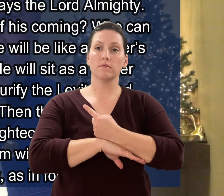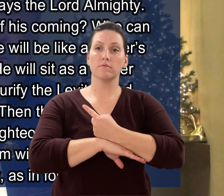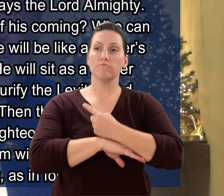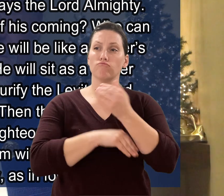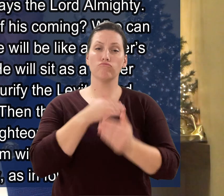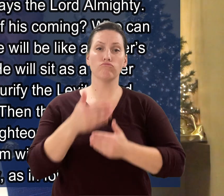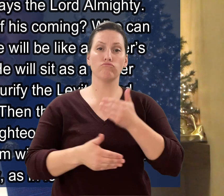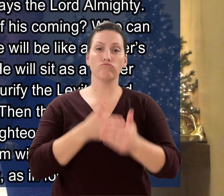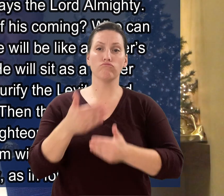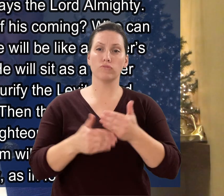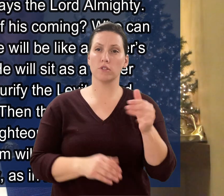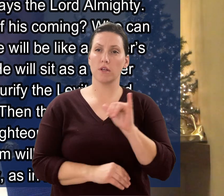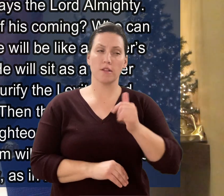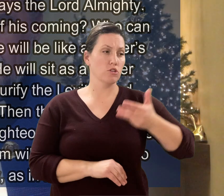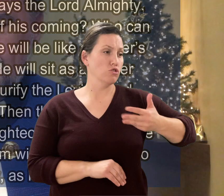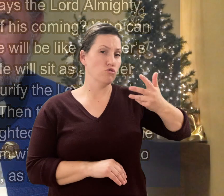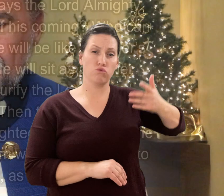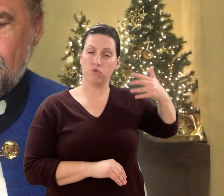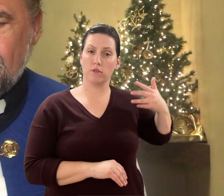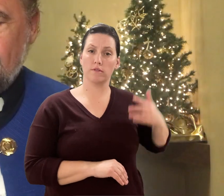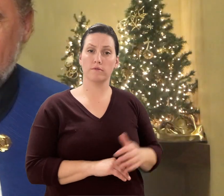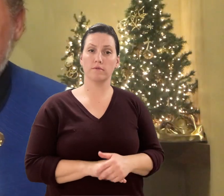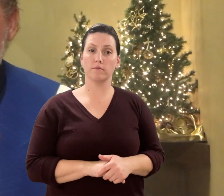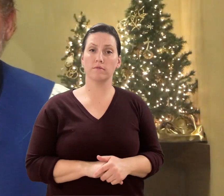as in former years.